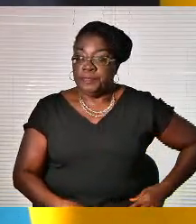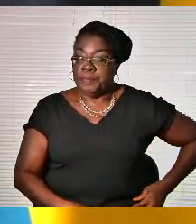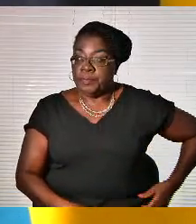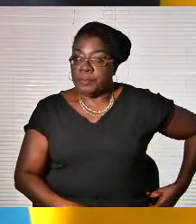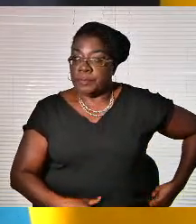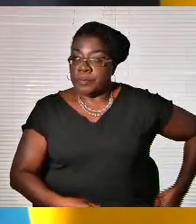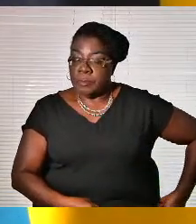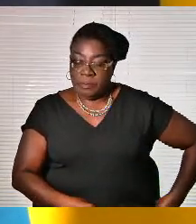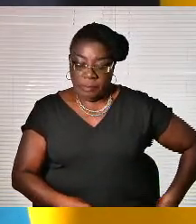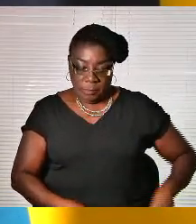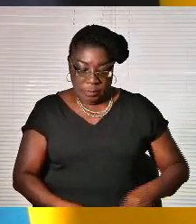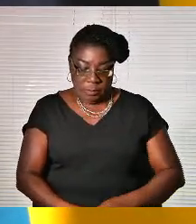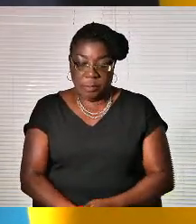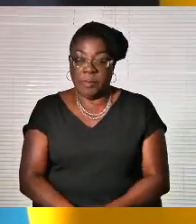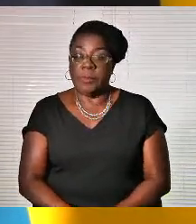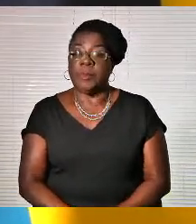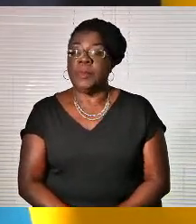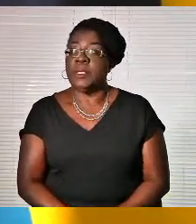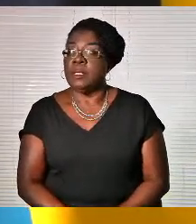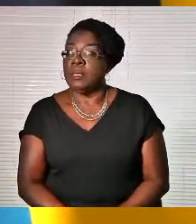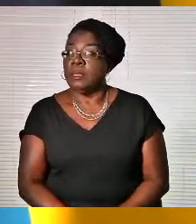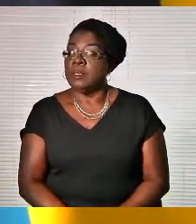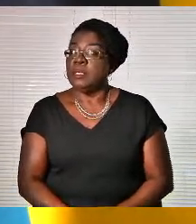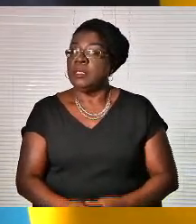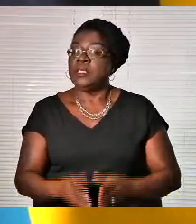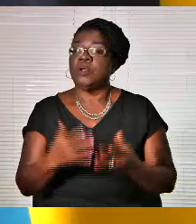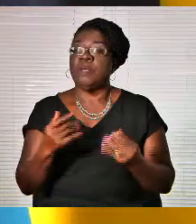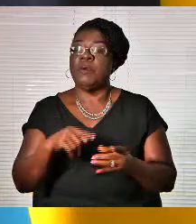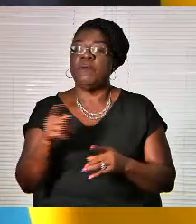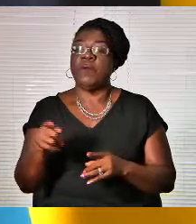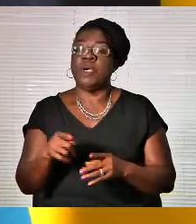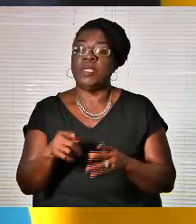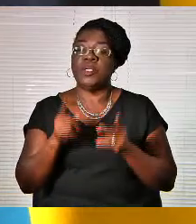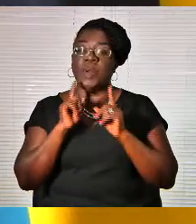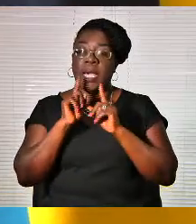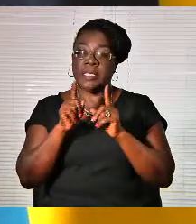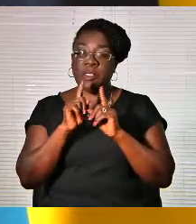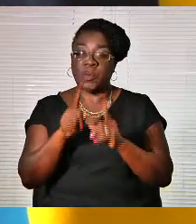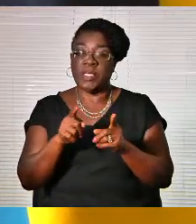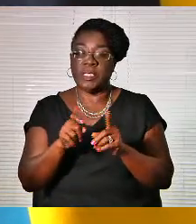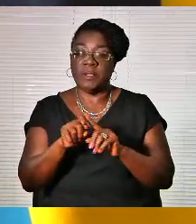So we will now move on to answer questions from our reporters.